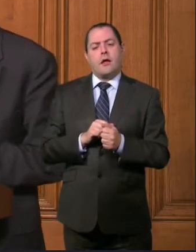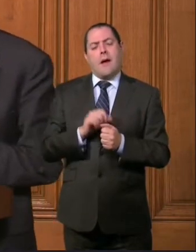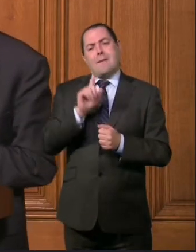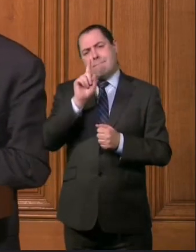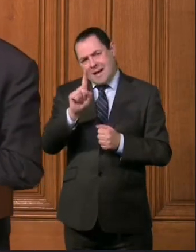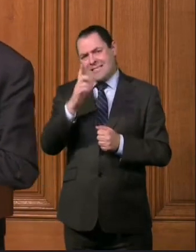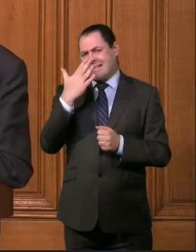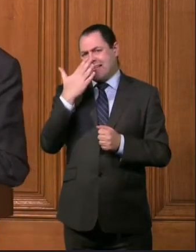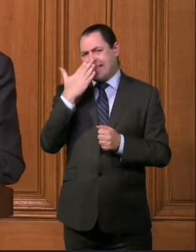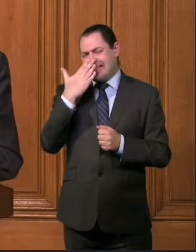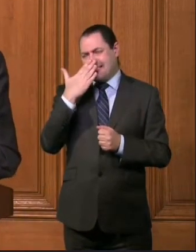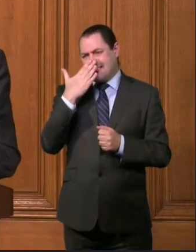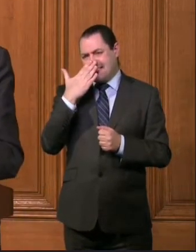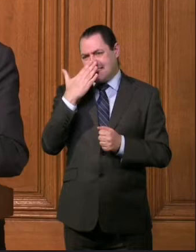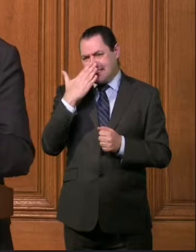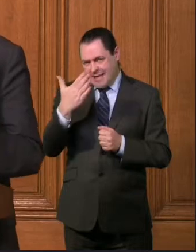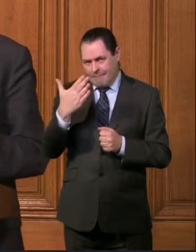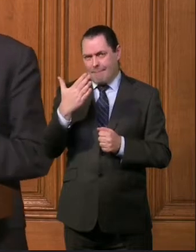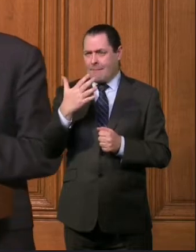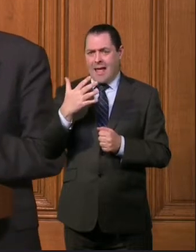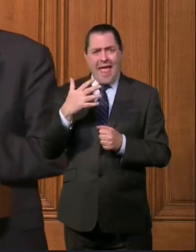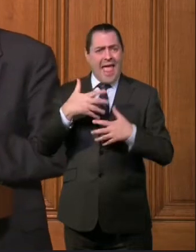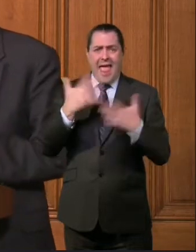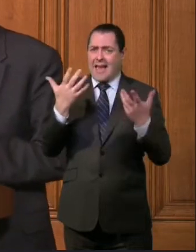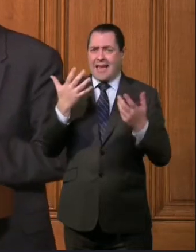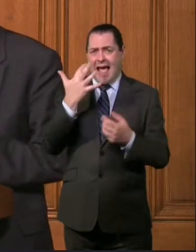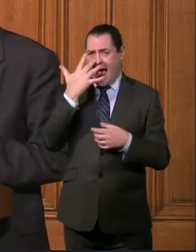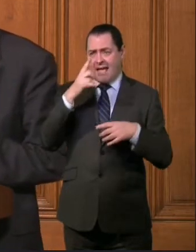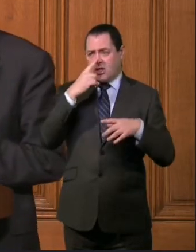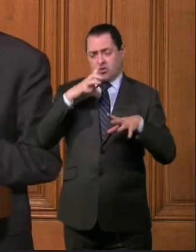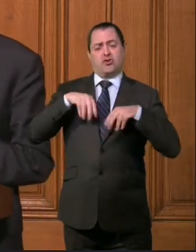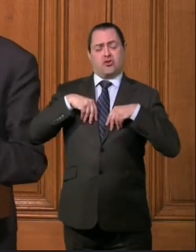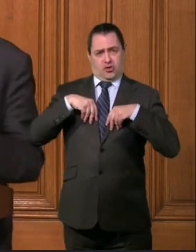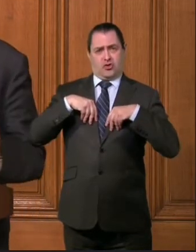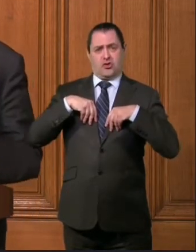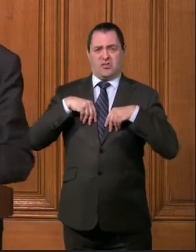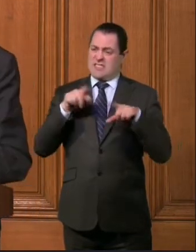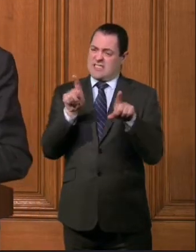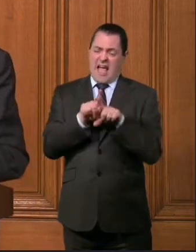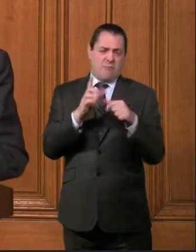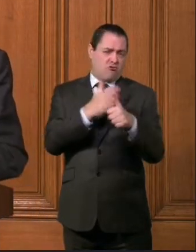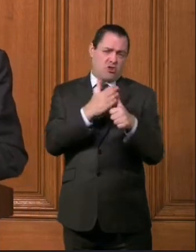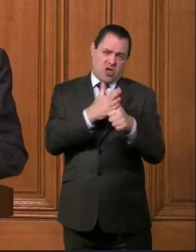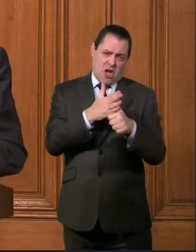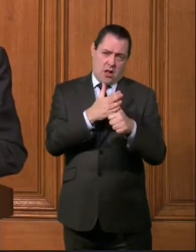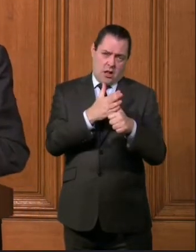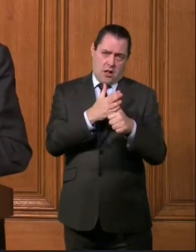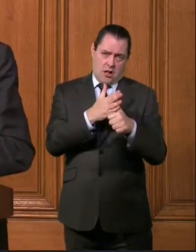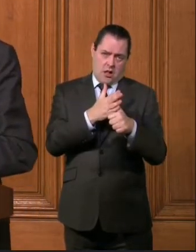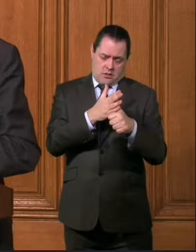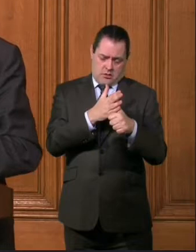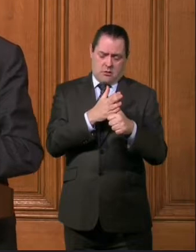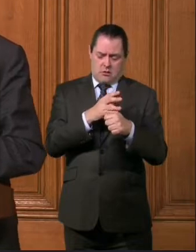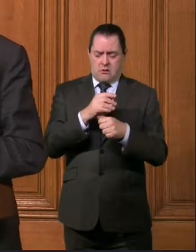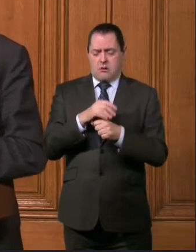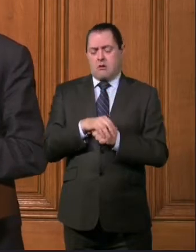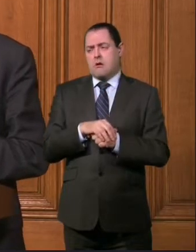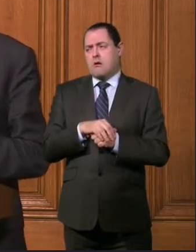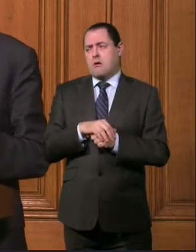affect anybody at any age, similarly to the original variant, the original virus. But I do want to say a